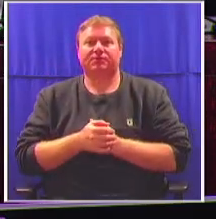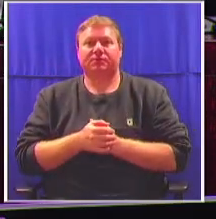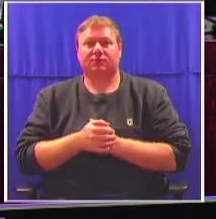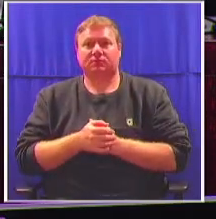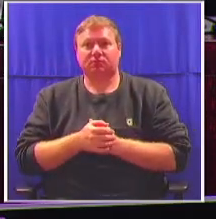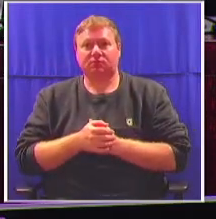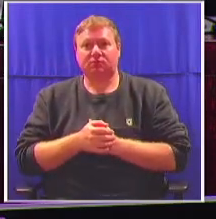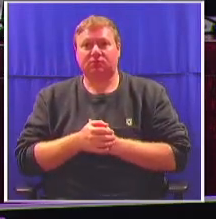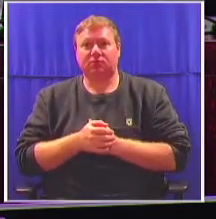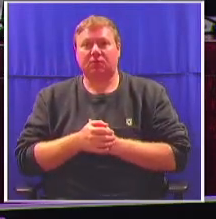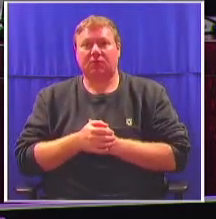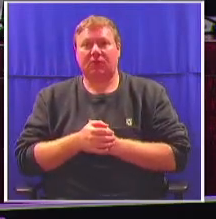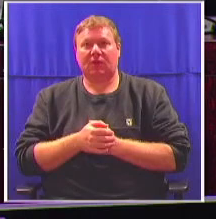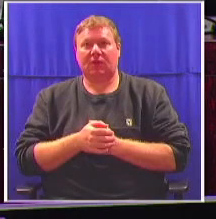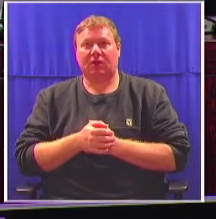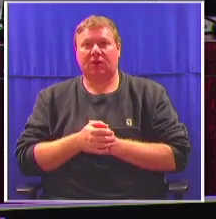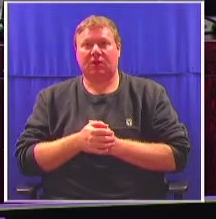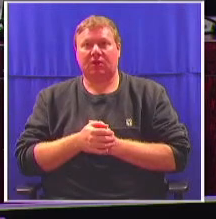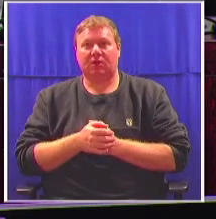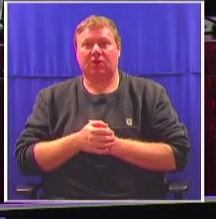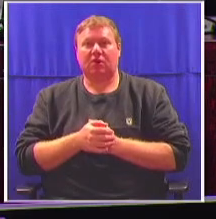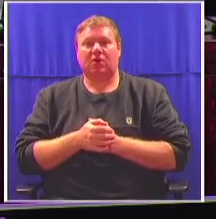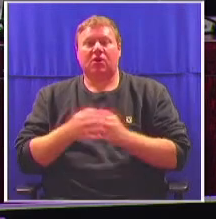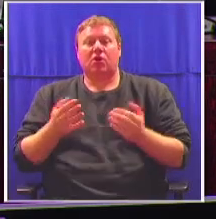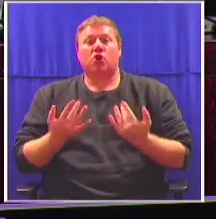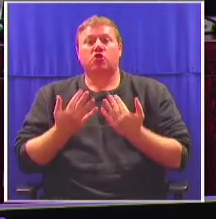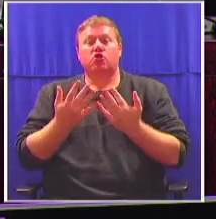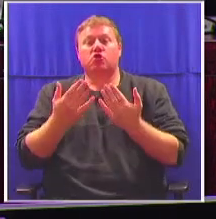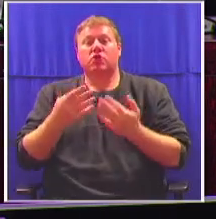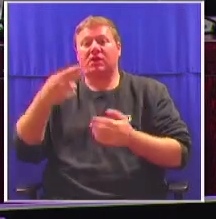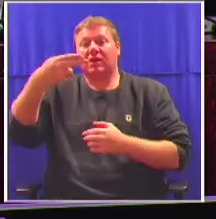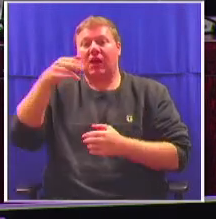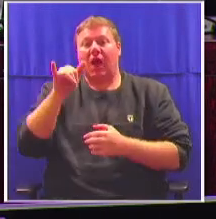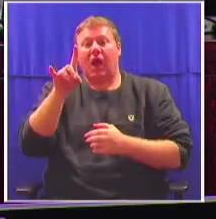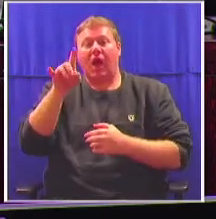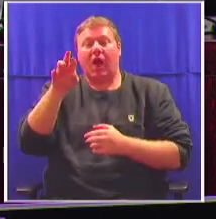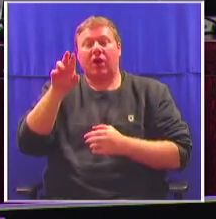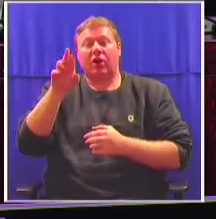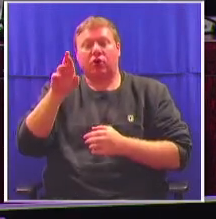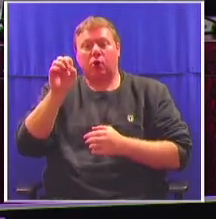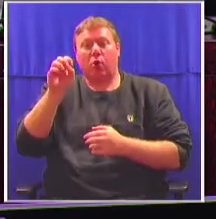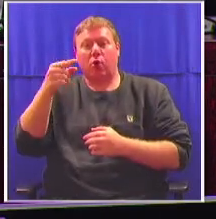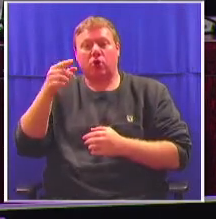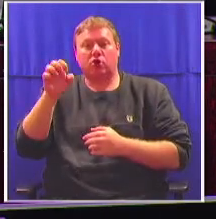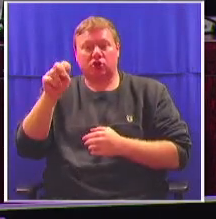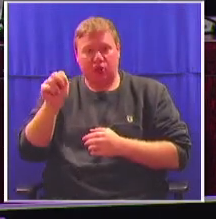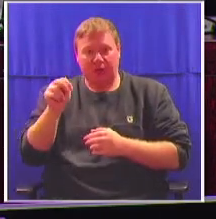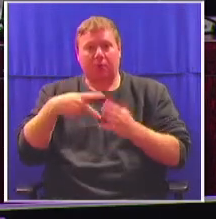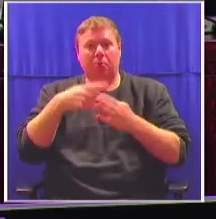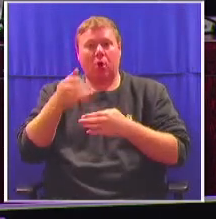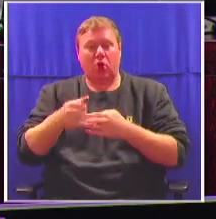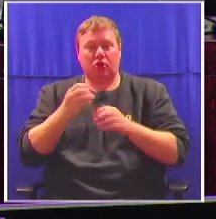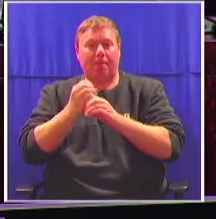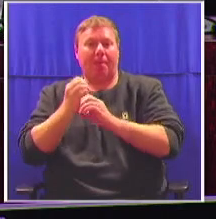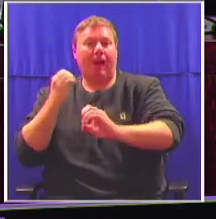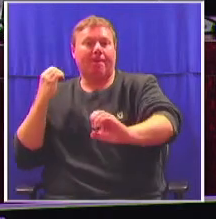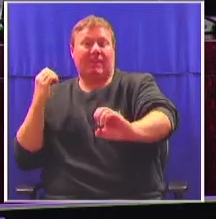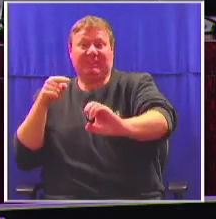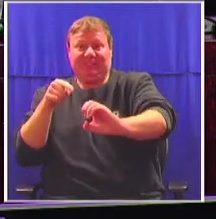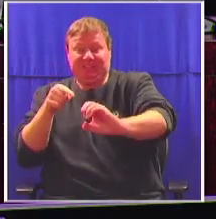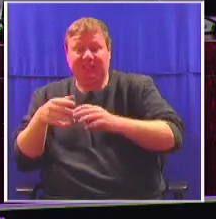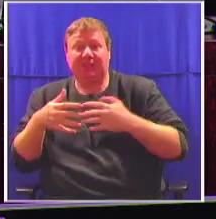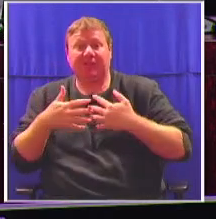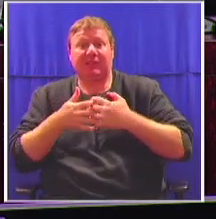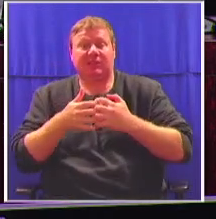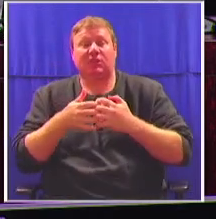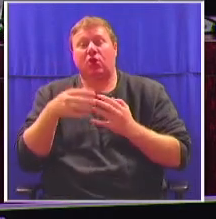a pipeline of green hydrogen projects with a value of over 300 billion rand